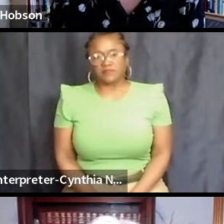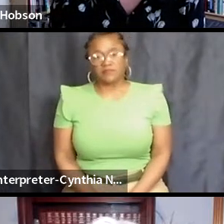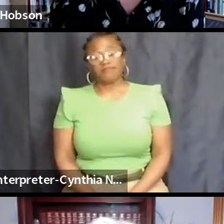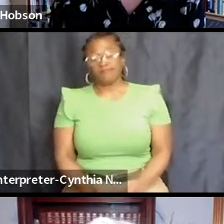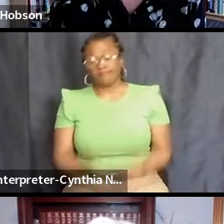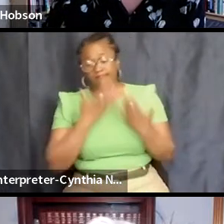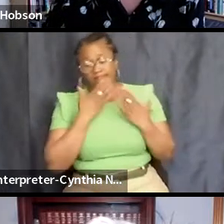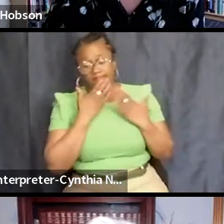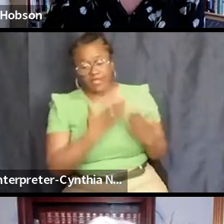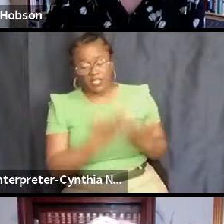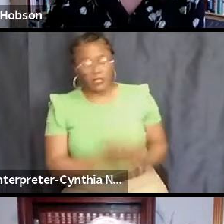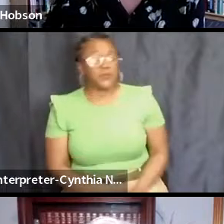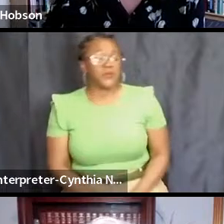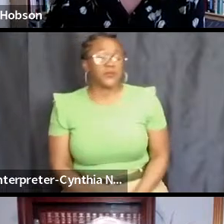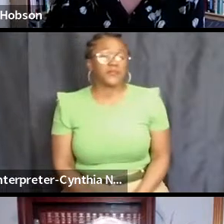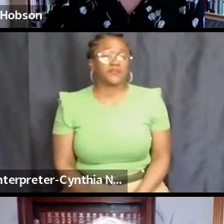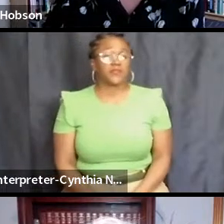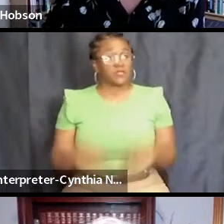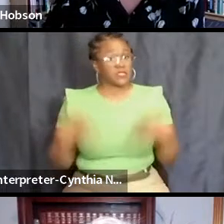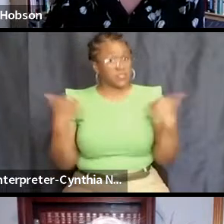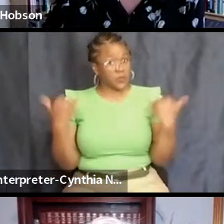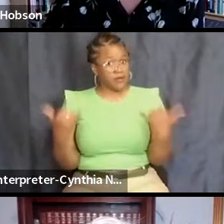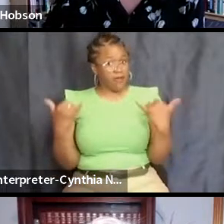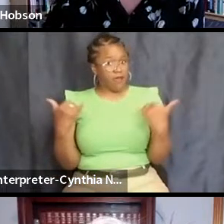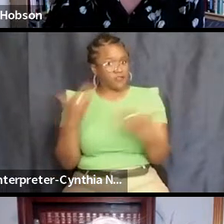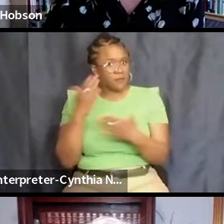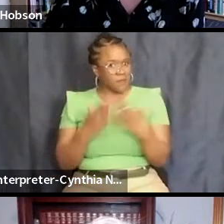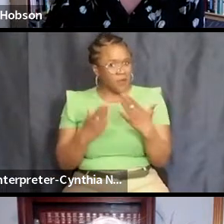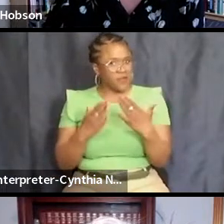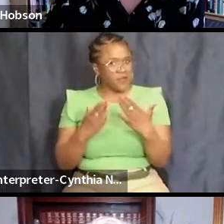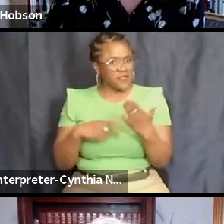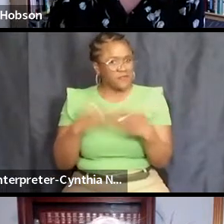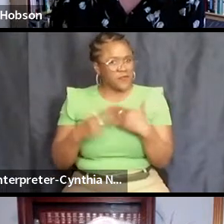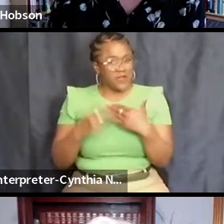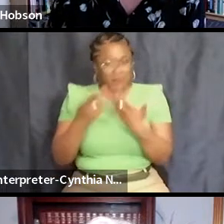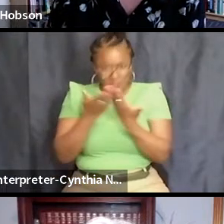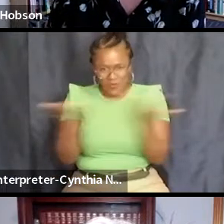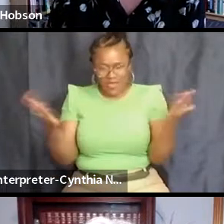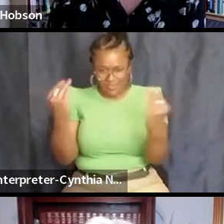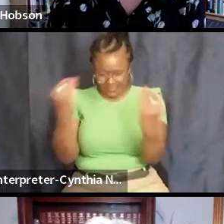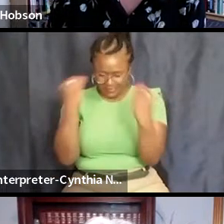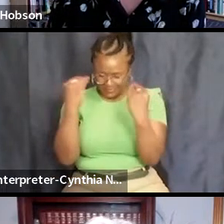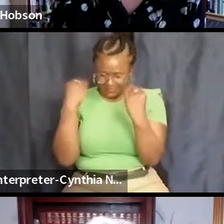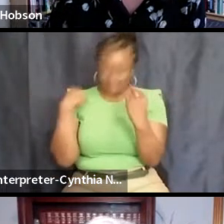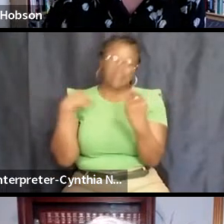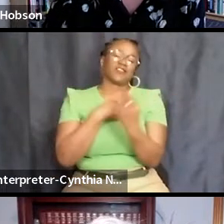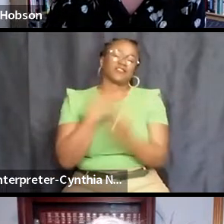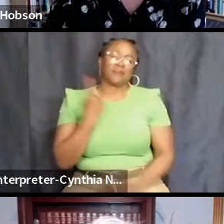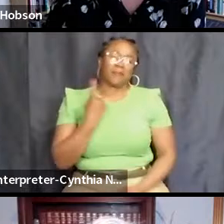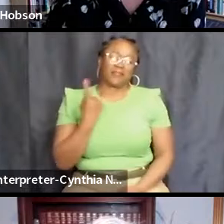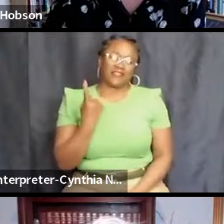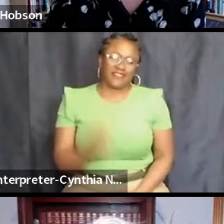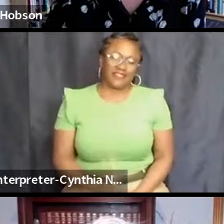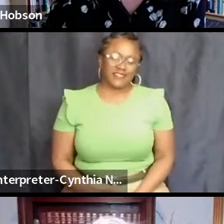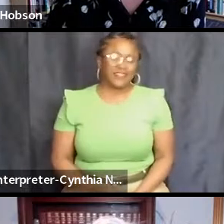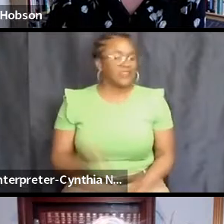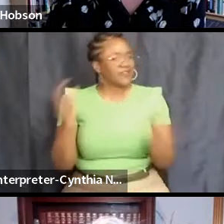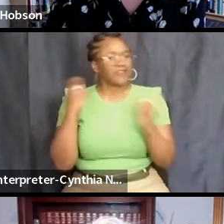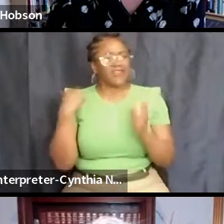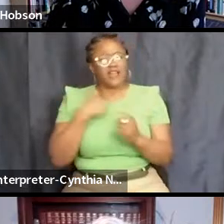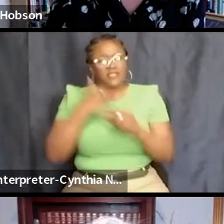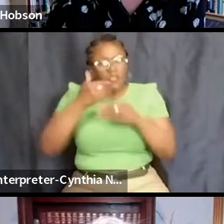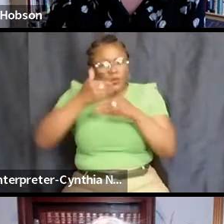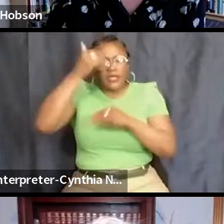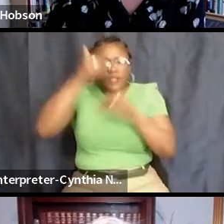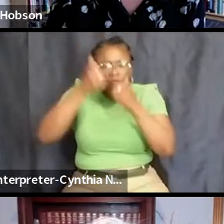you. So now is the part of the program where you all get to teach us something. Give us a window into